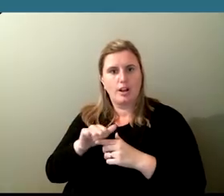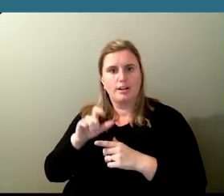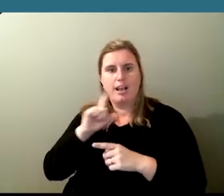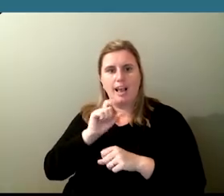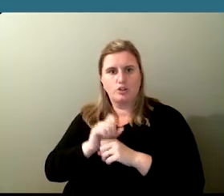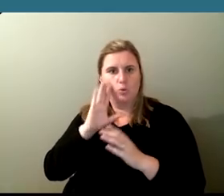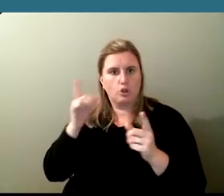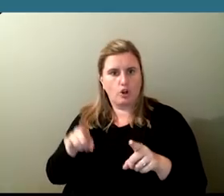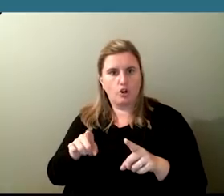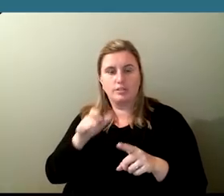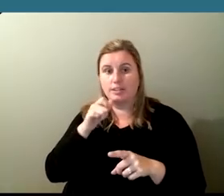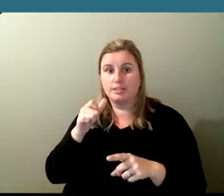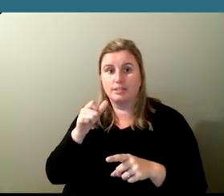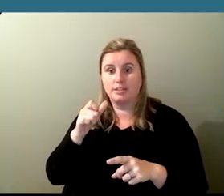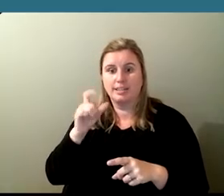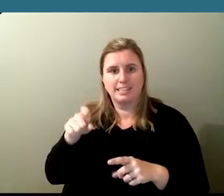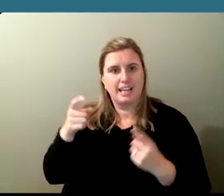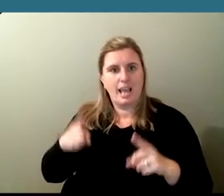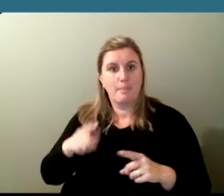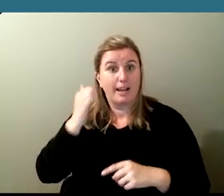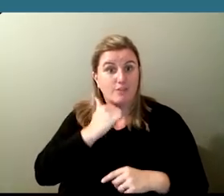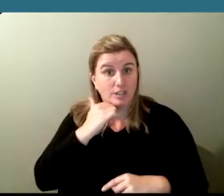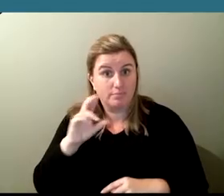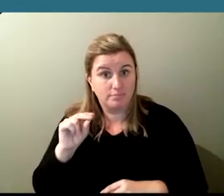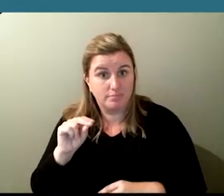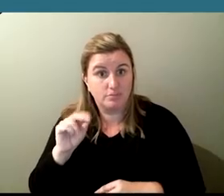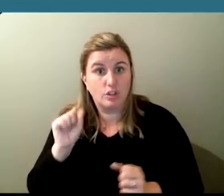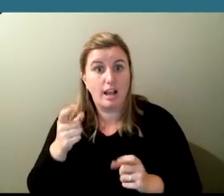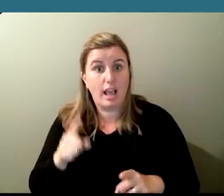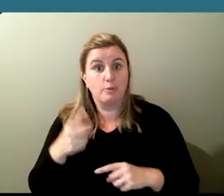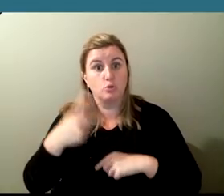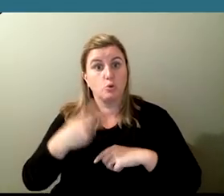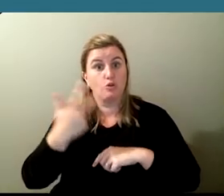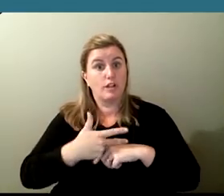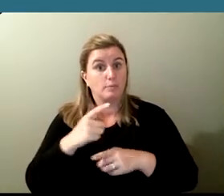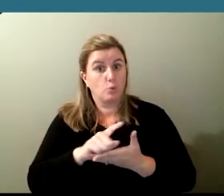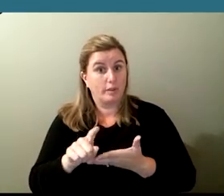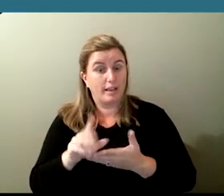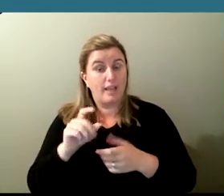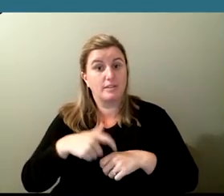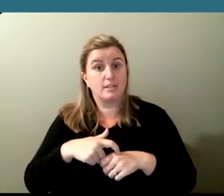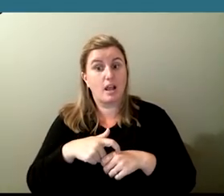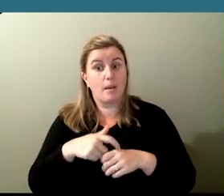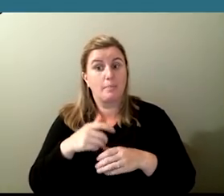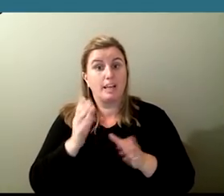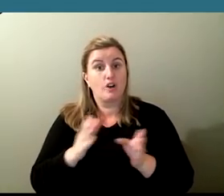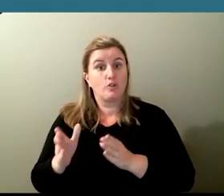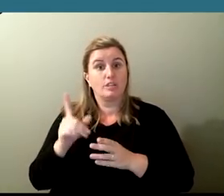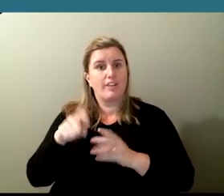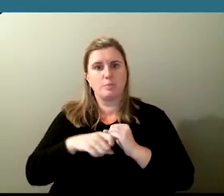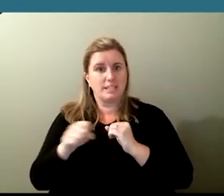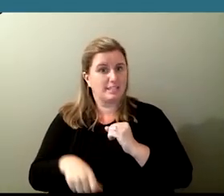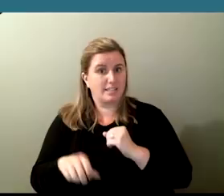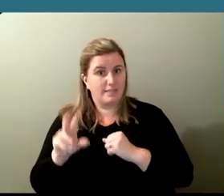occur. It doesn't happen, it doesn't need to happen every day. It could actually happen 2 to 3 times per week. And the time intervals do not have to be really extensive